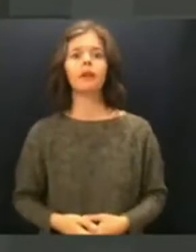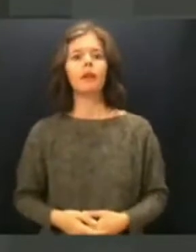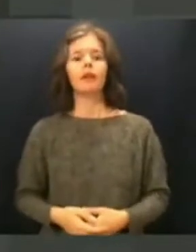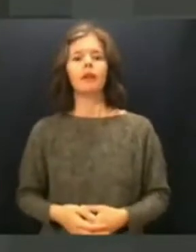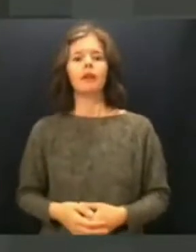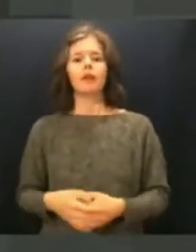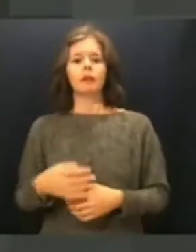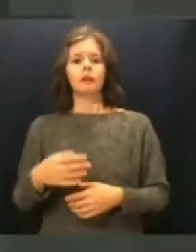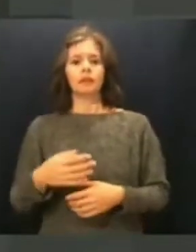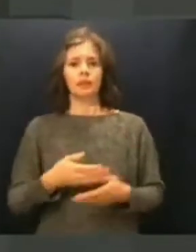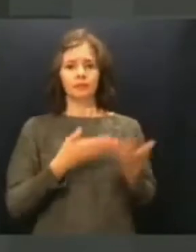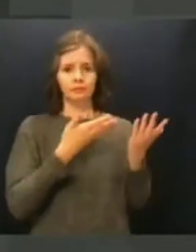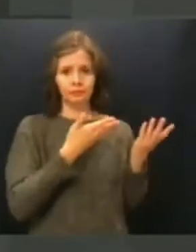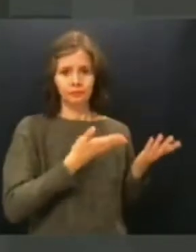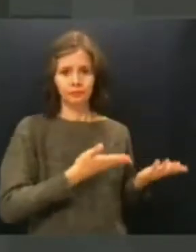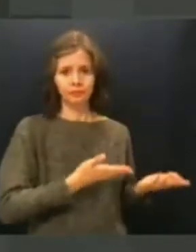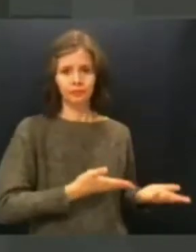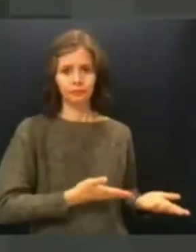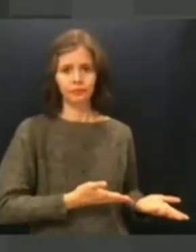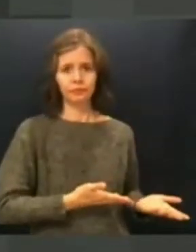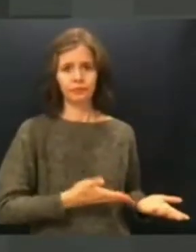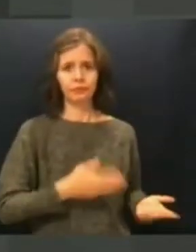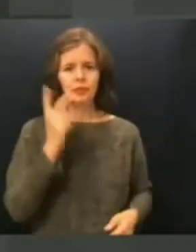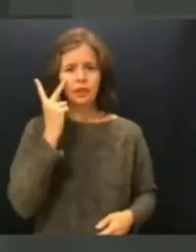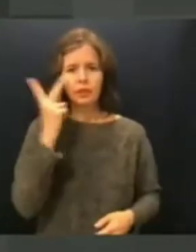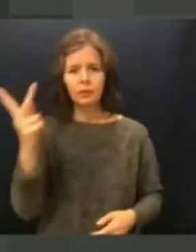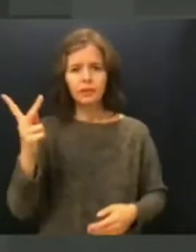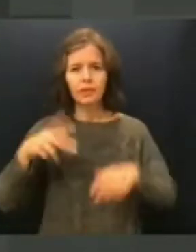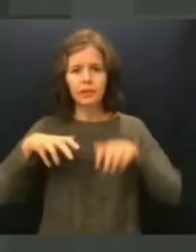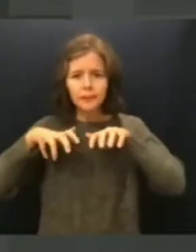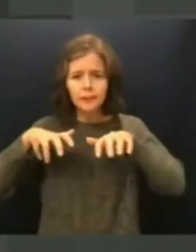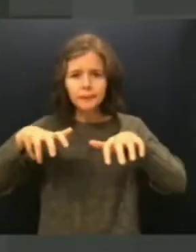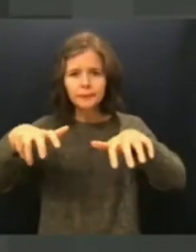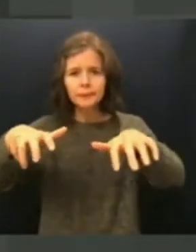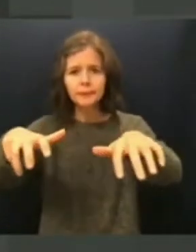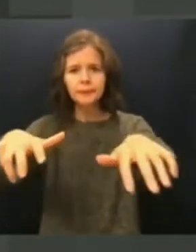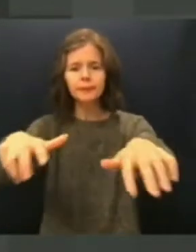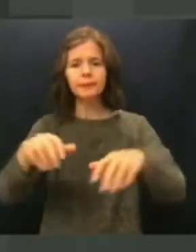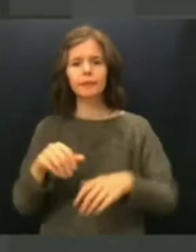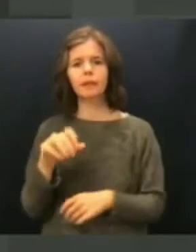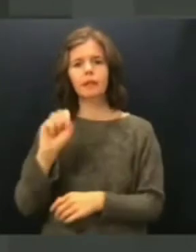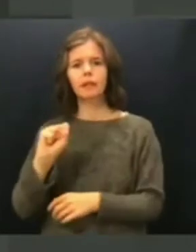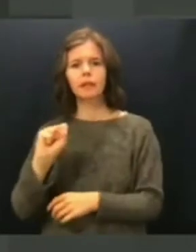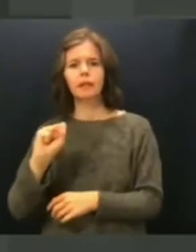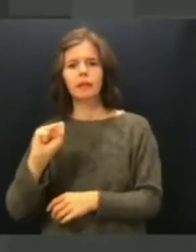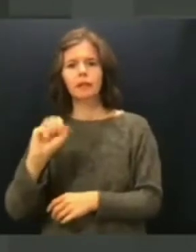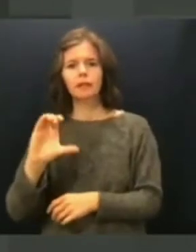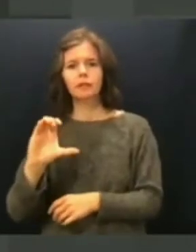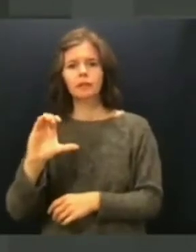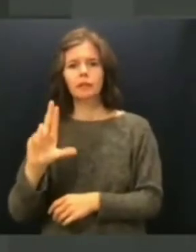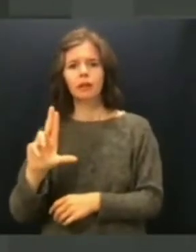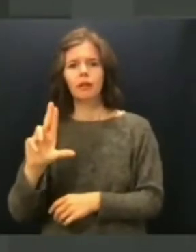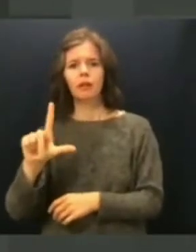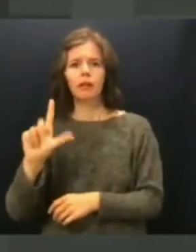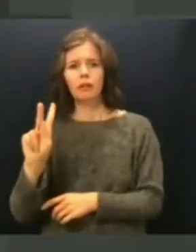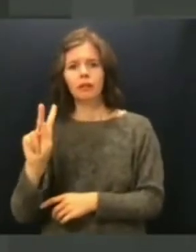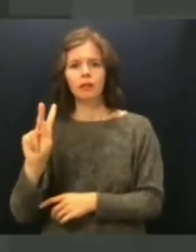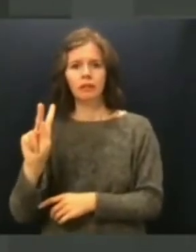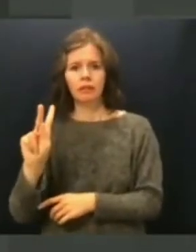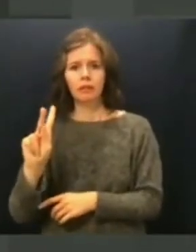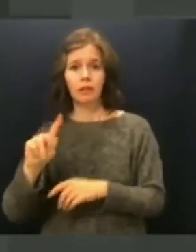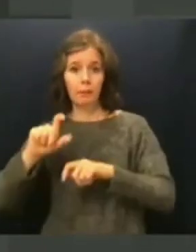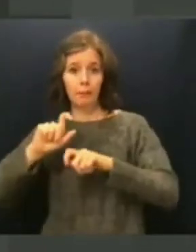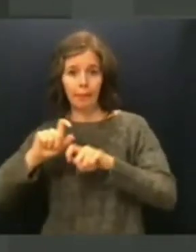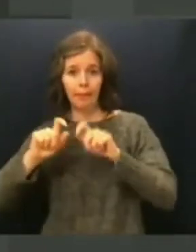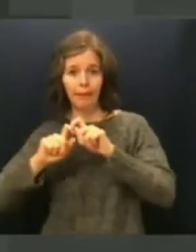called the skulk blocks. And one of the blocks is called the skulk sensor. This is the new redstone block. As you can see, when you